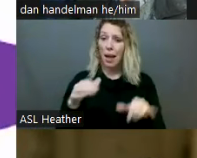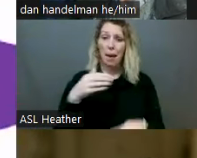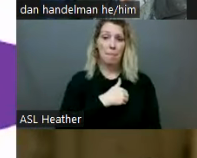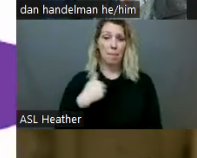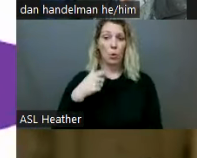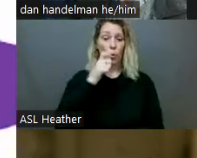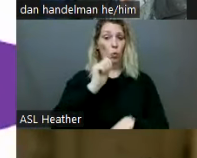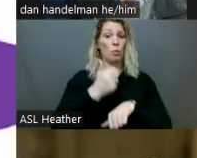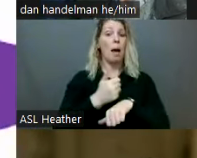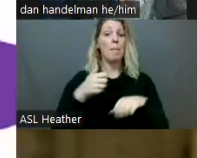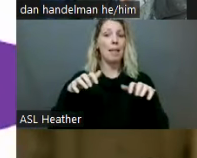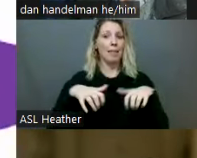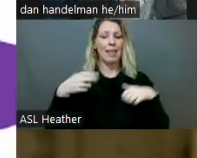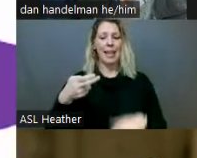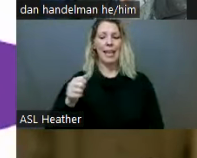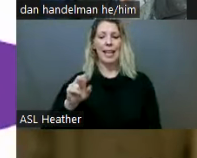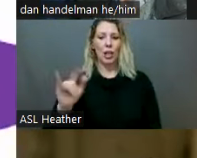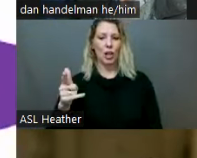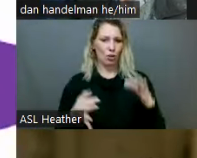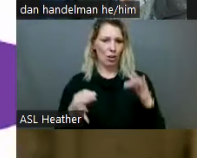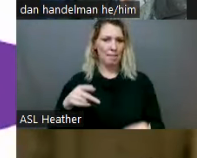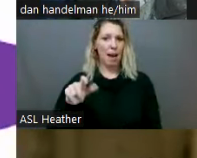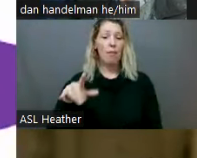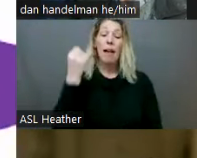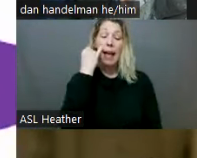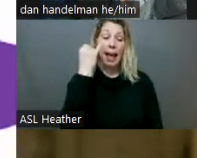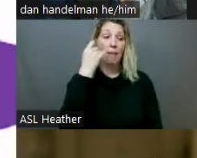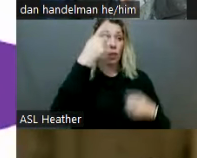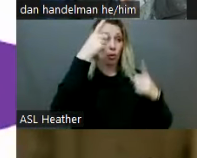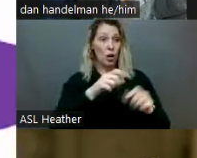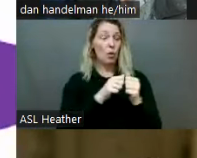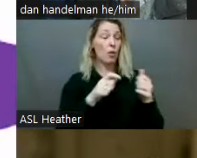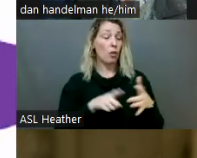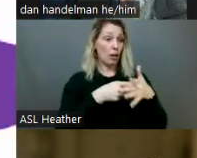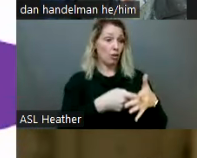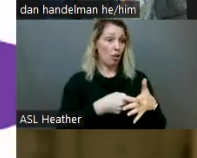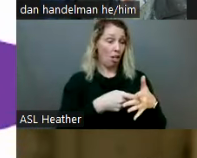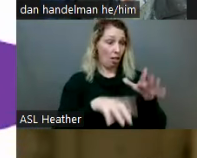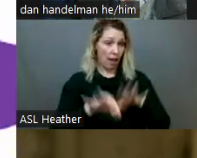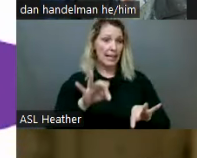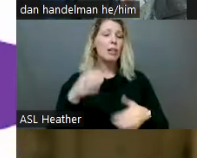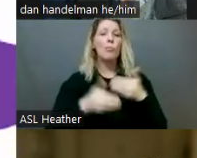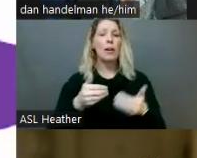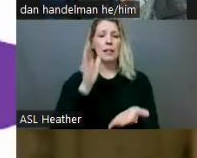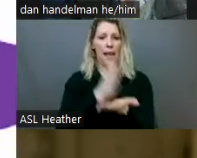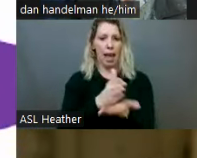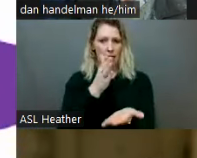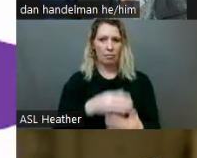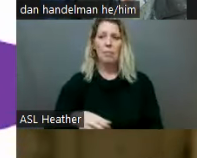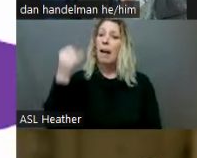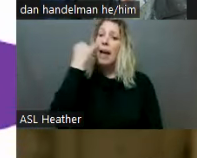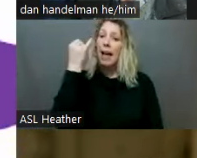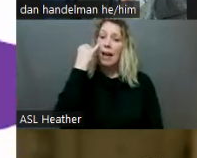hearings panel. So if the panel agrees with the original findings, the process ends. If the panel thinks